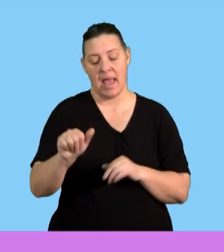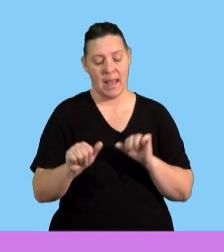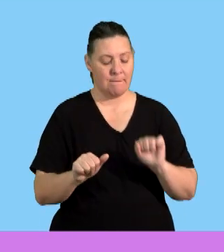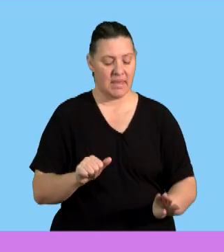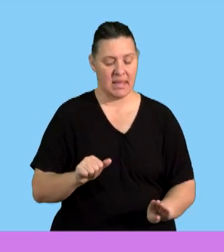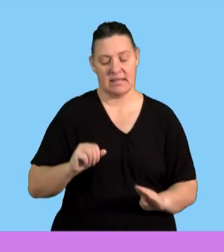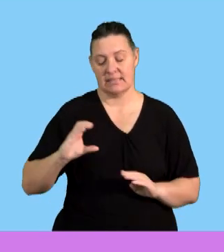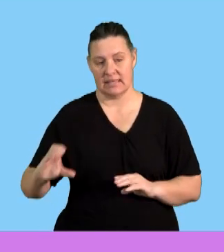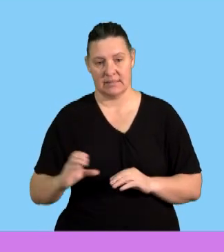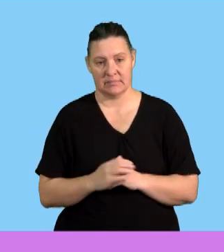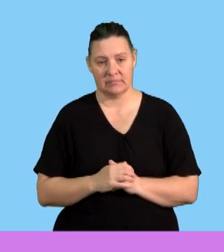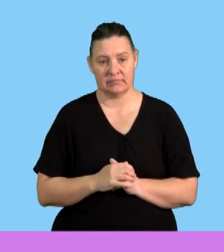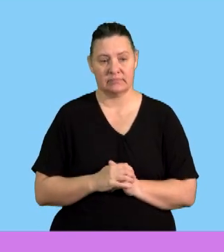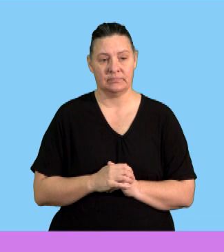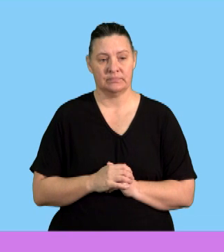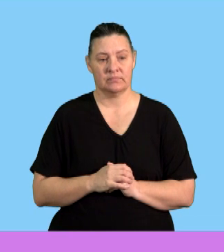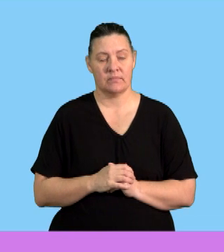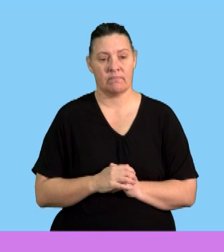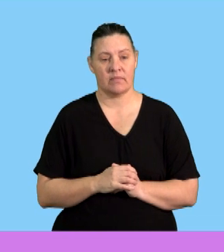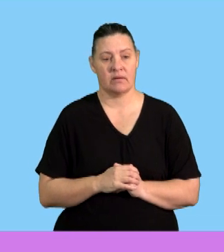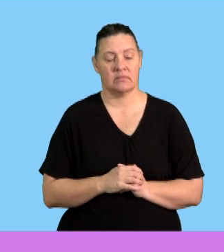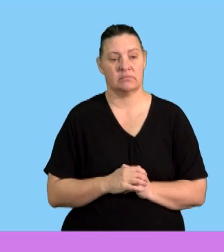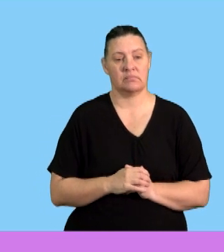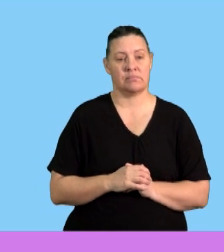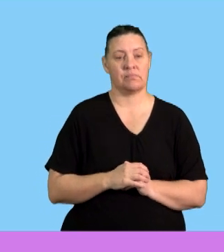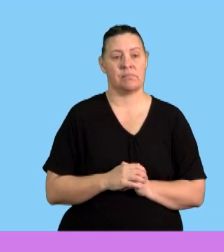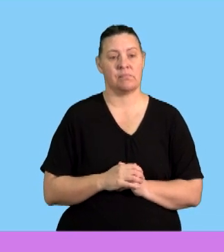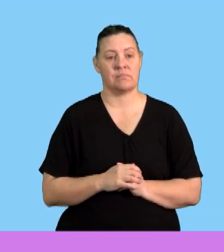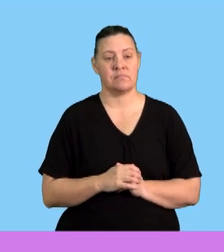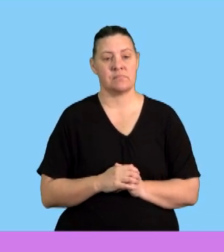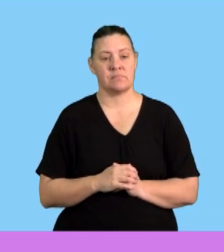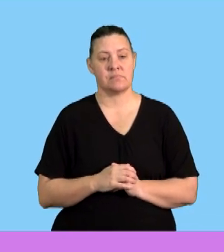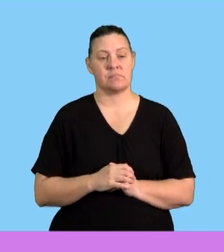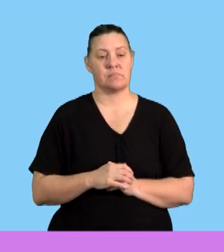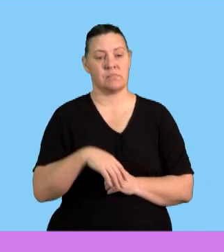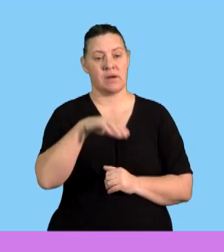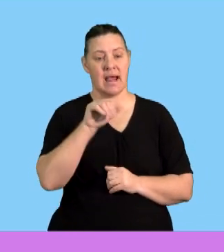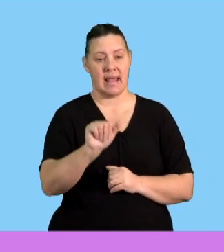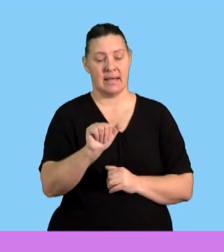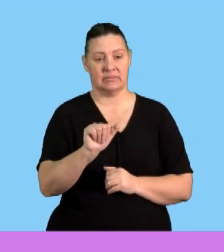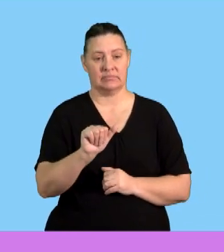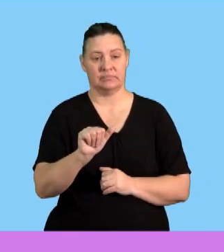A, B, and C. Now, A is the